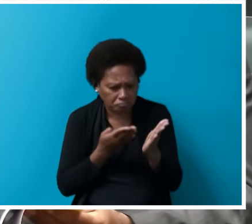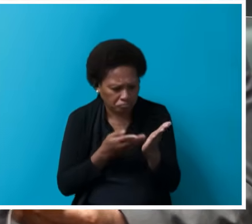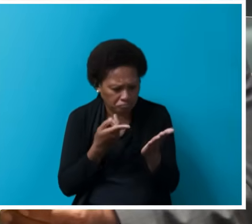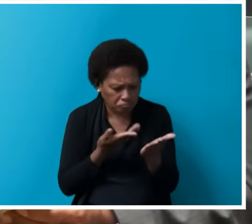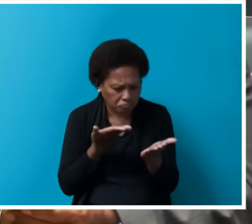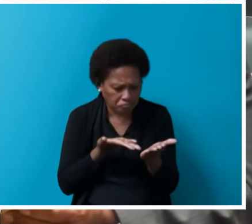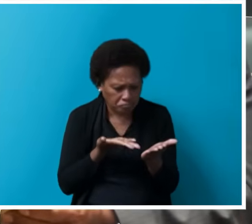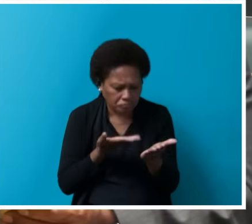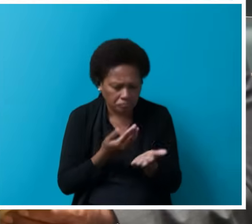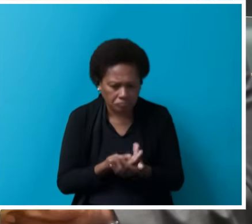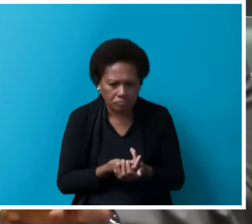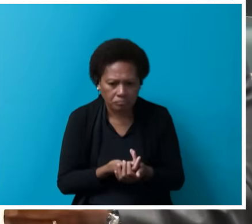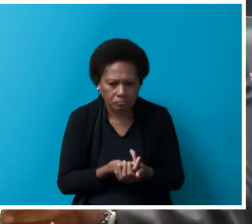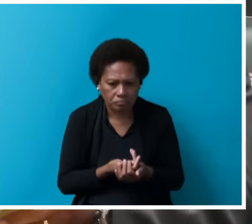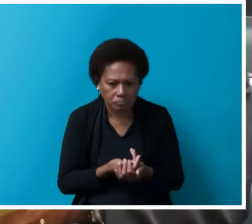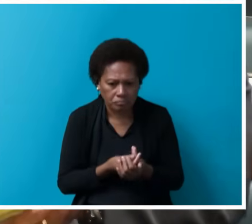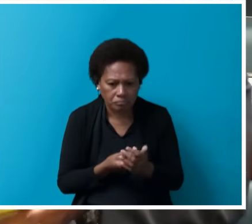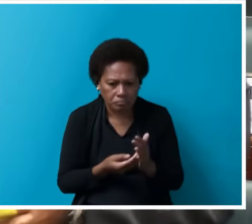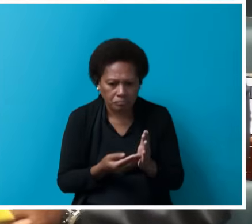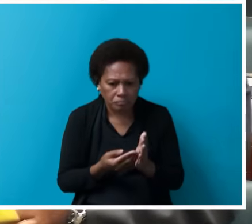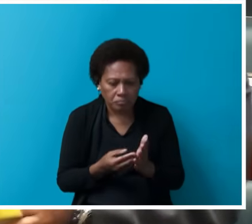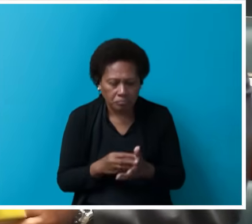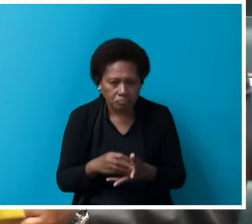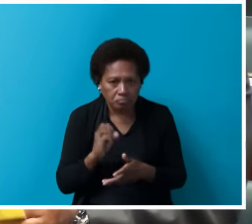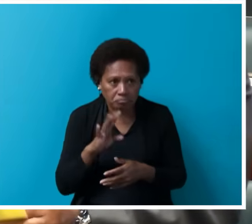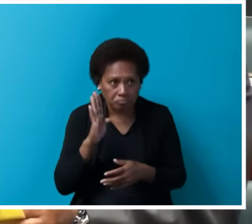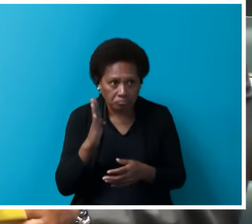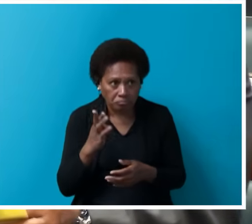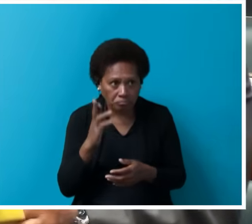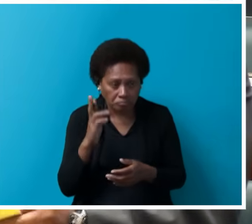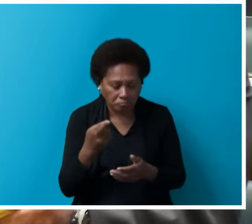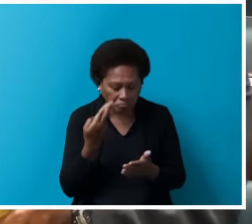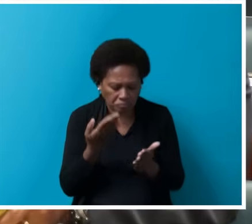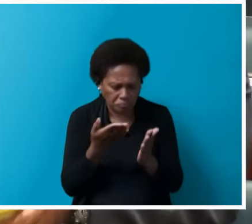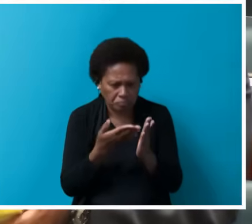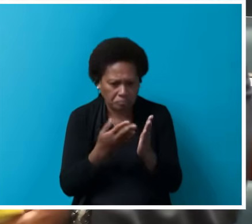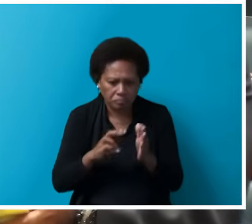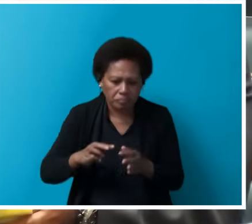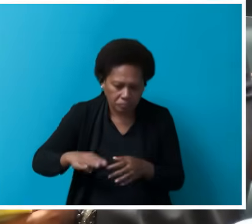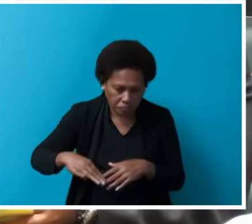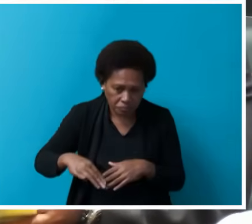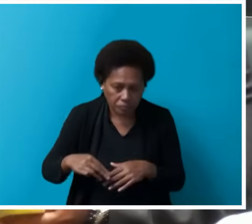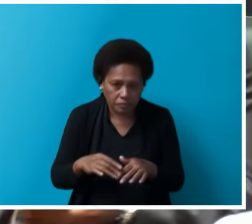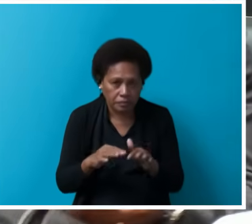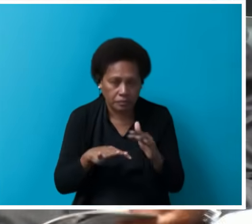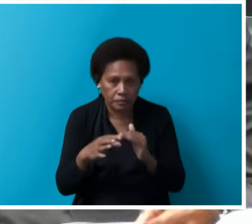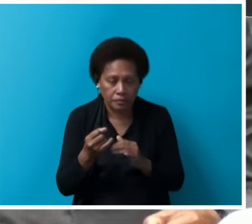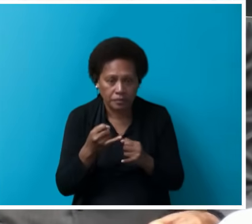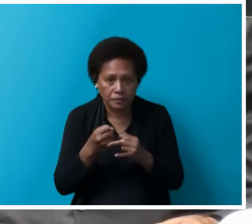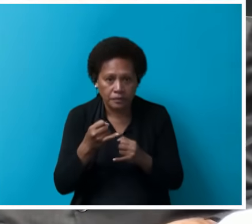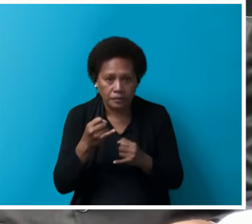Is that reflective of a honorable member of parliament who has the interest of